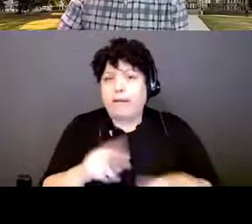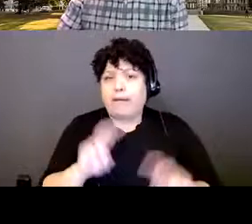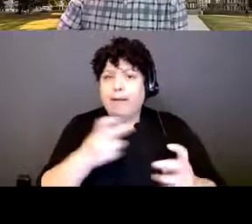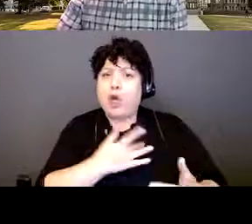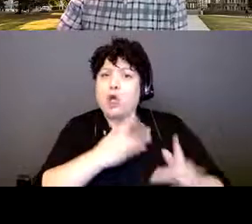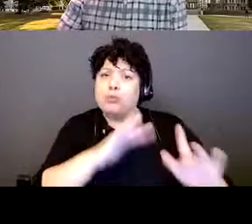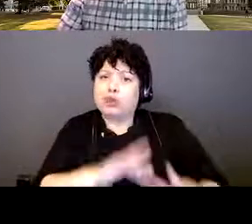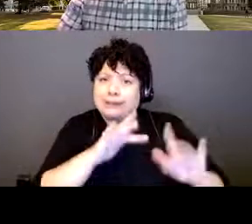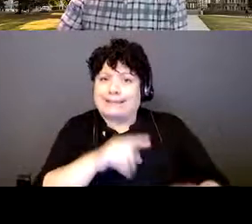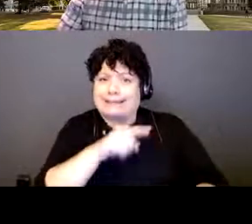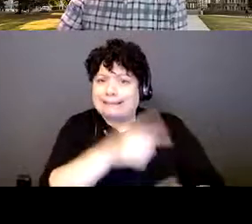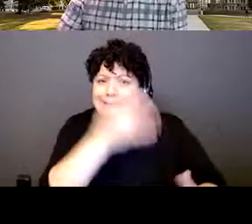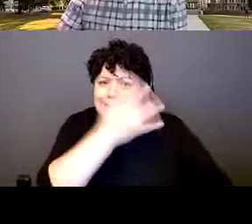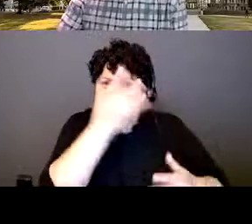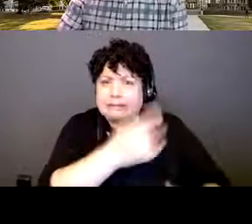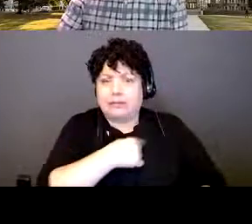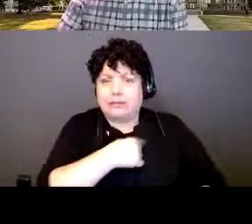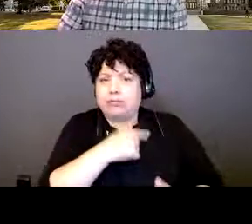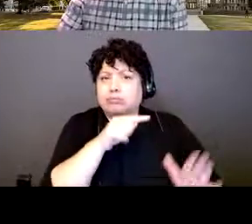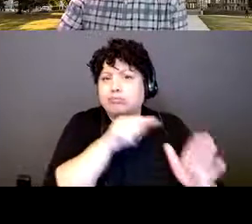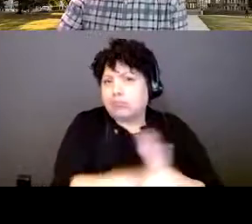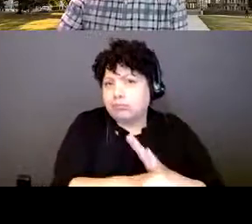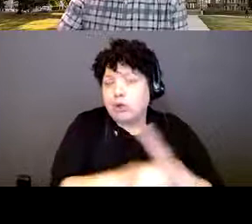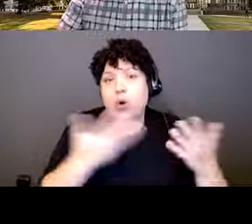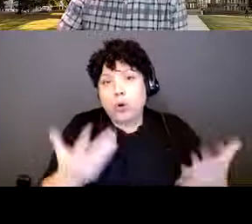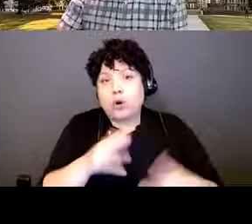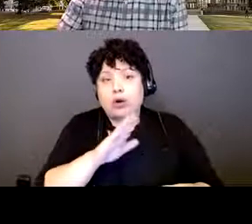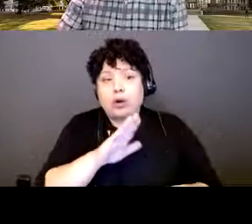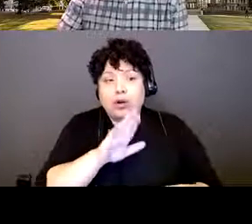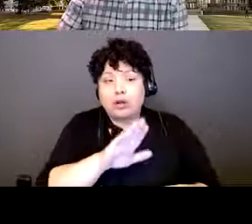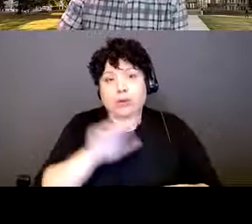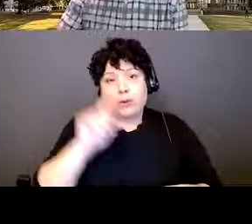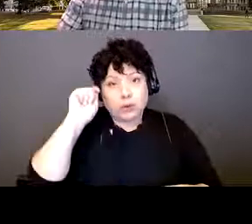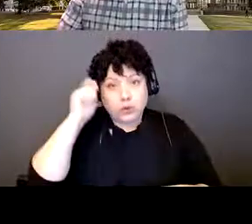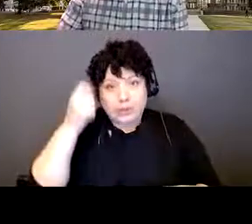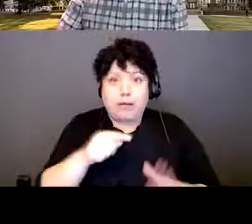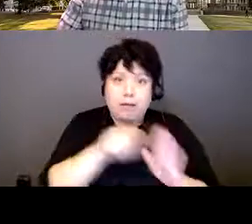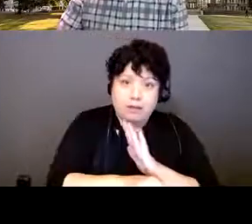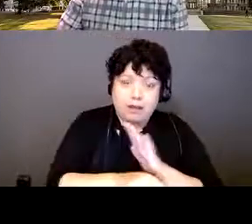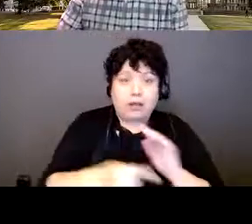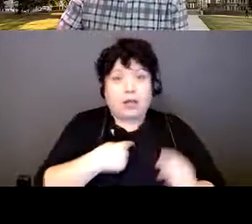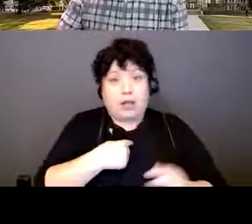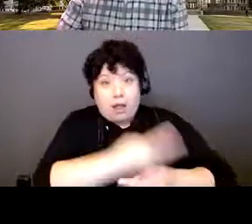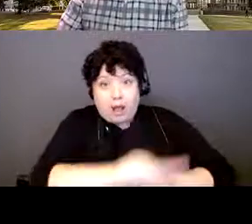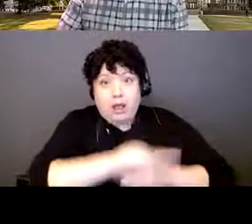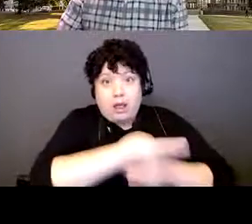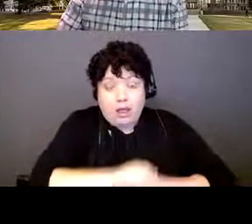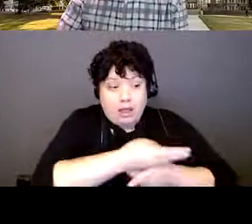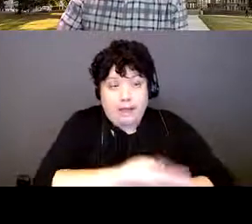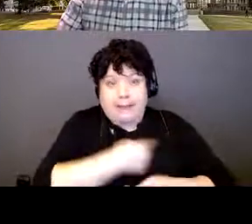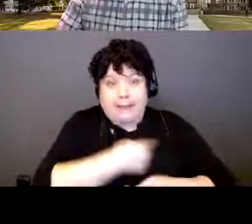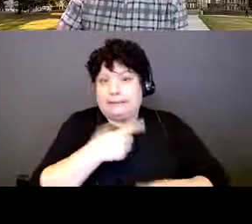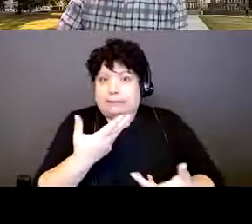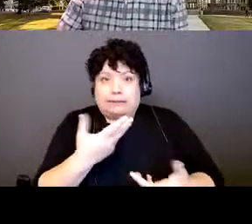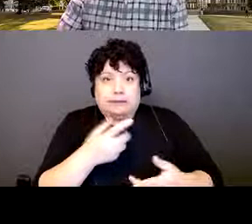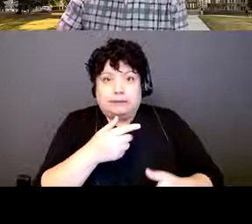suicide pacts are described, especially when one partner can no longer provide the kind of care that's needed by the other. But